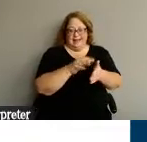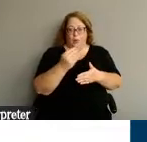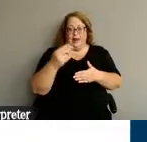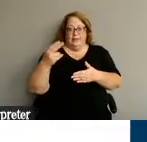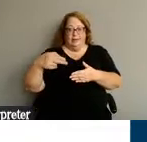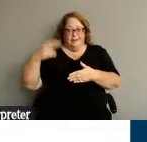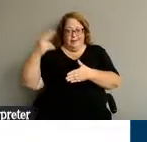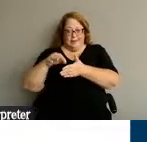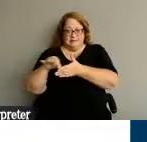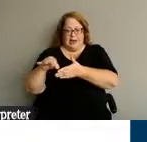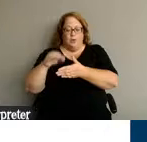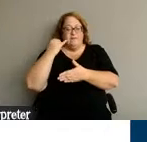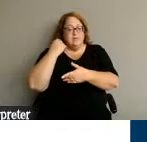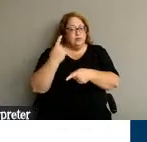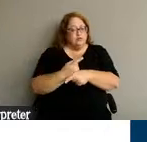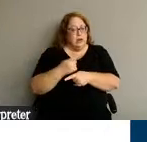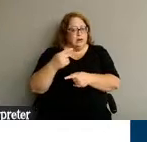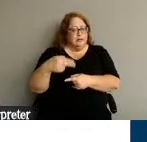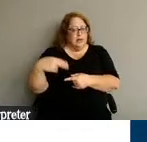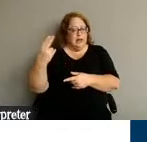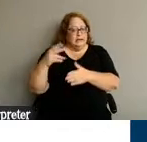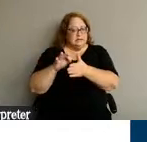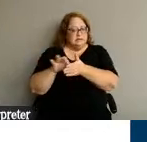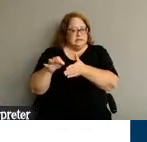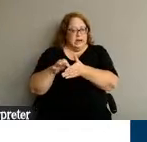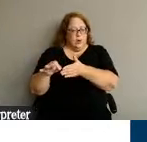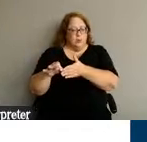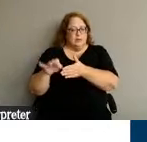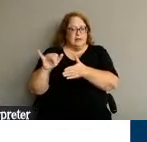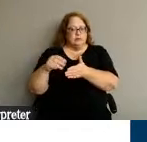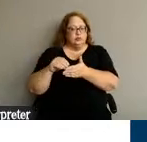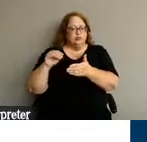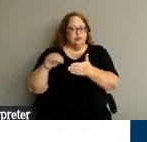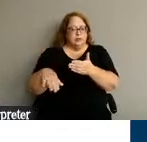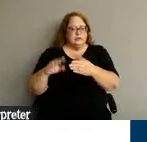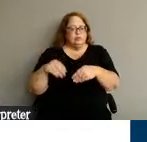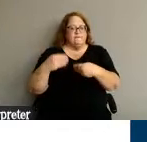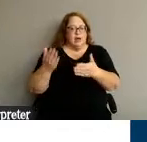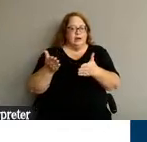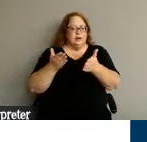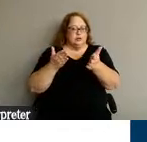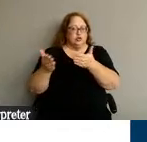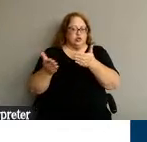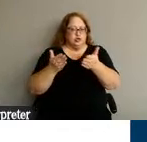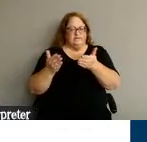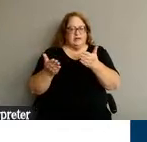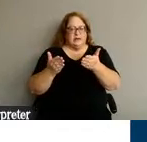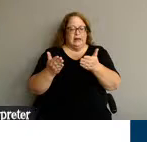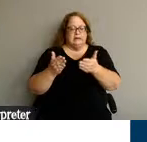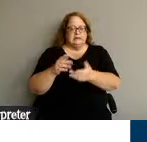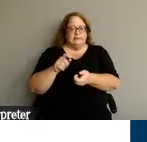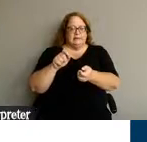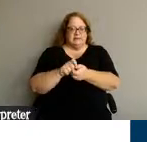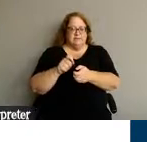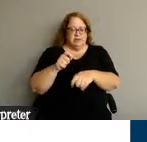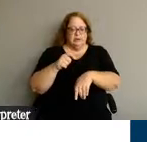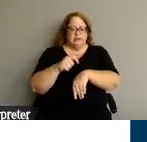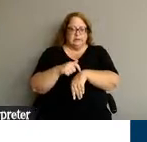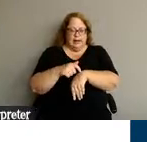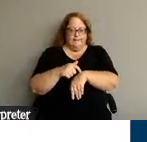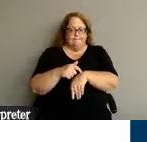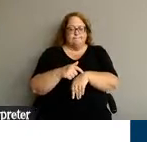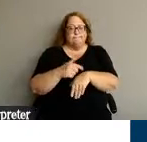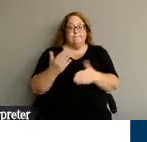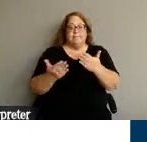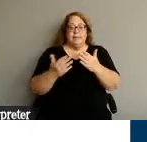count. If I am correct, the highest count is a student who has been provided a service at some particular point in time. They